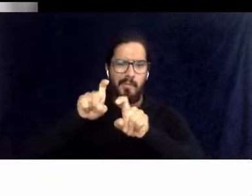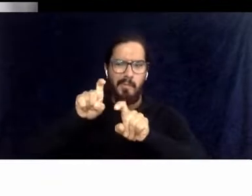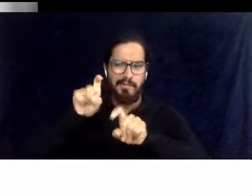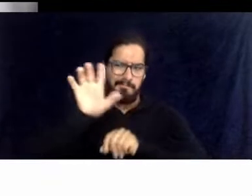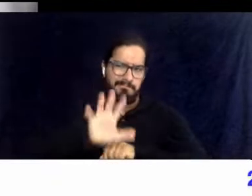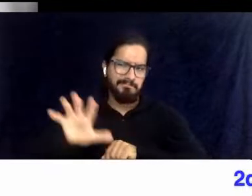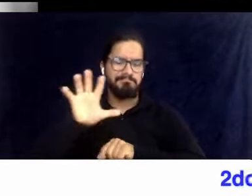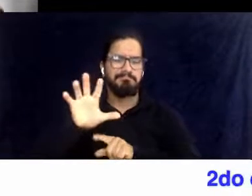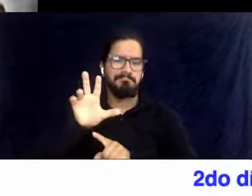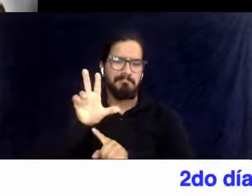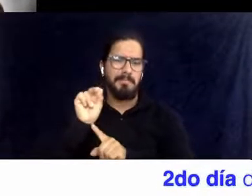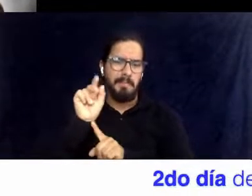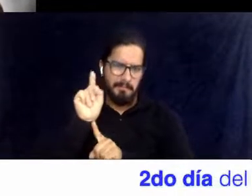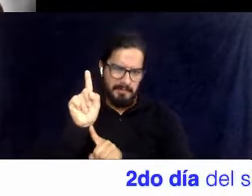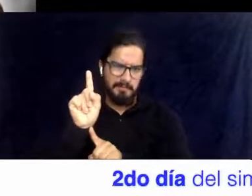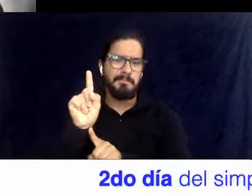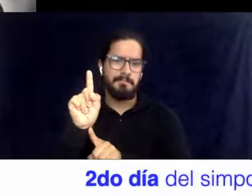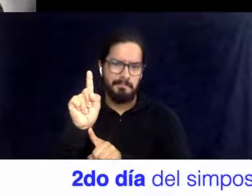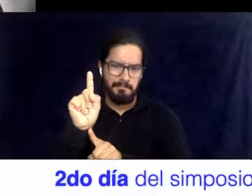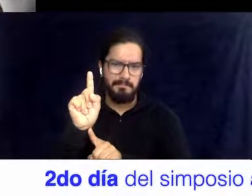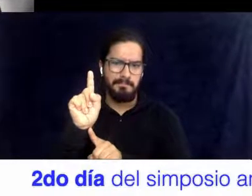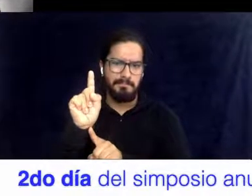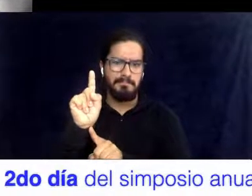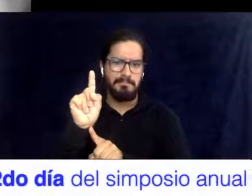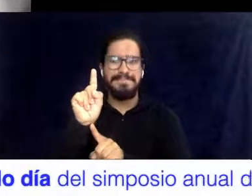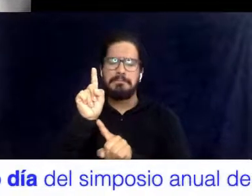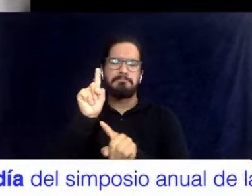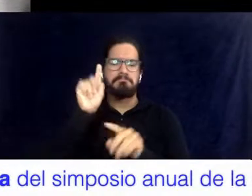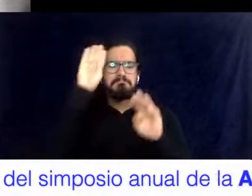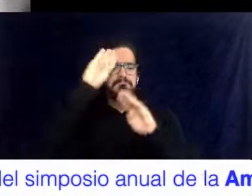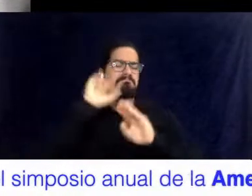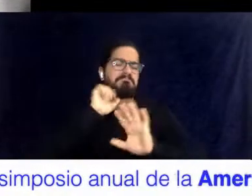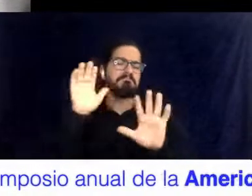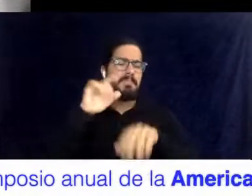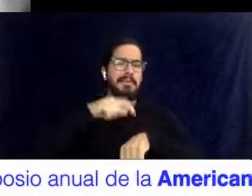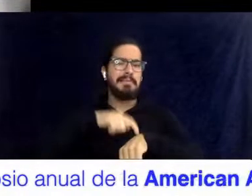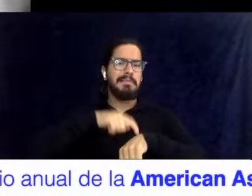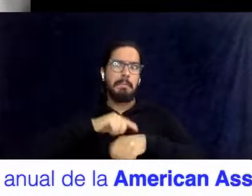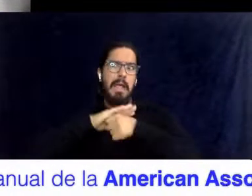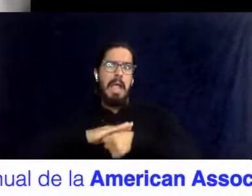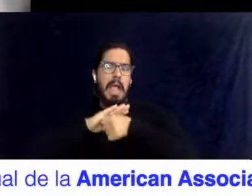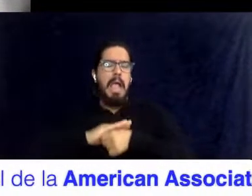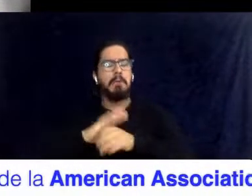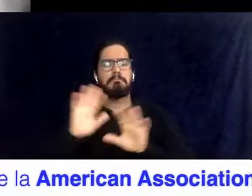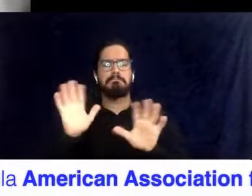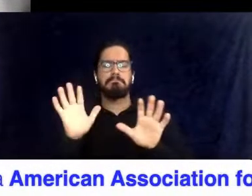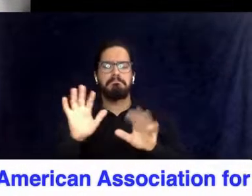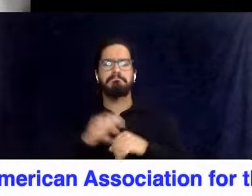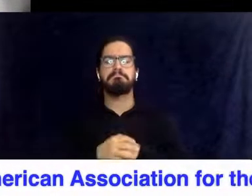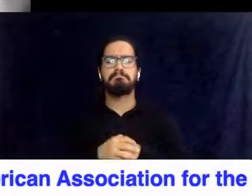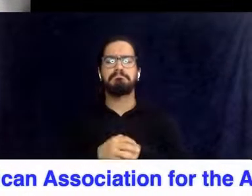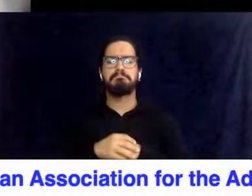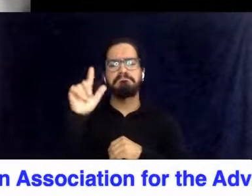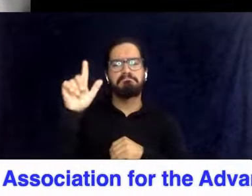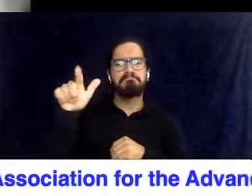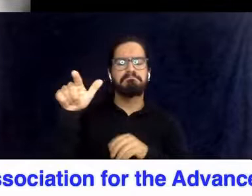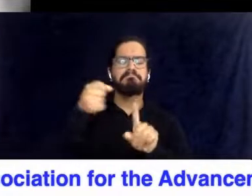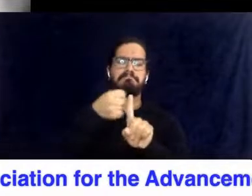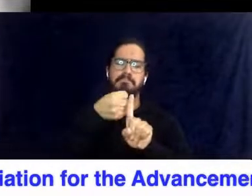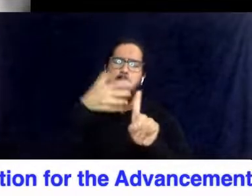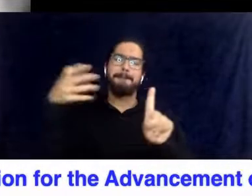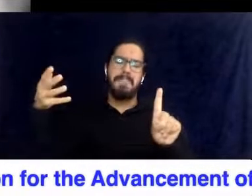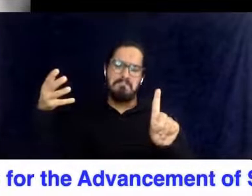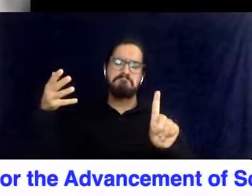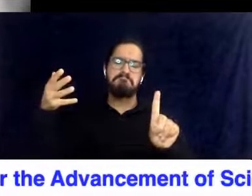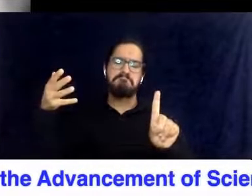feel a little bit pressed by time. I think we'll have plenty of time to to expand your ideas during